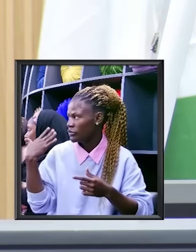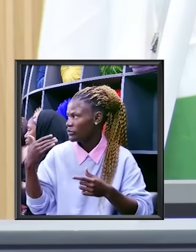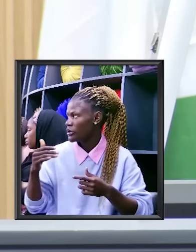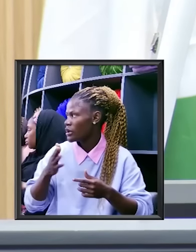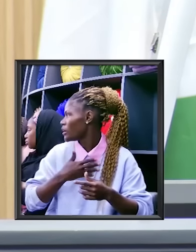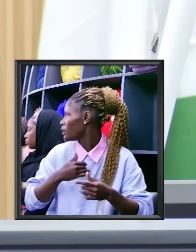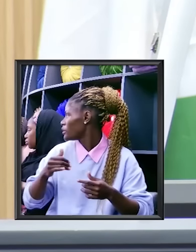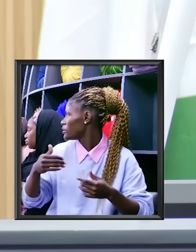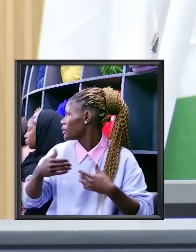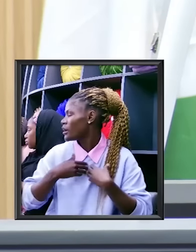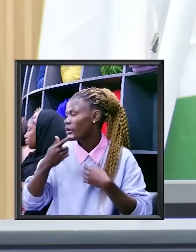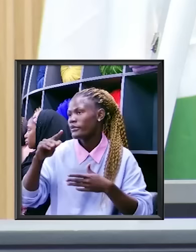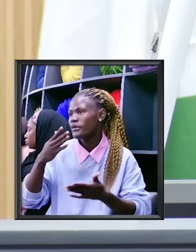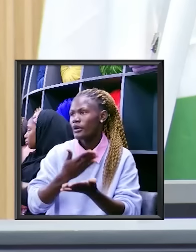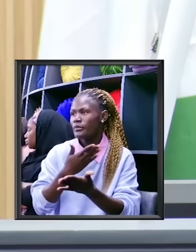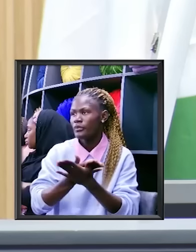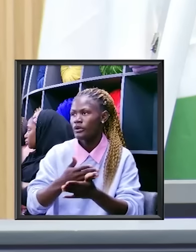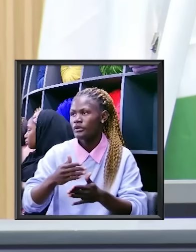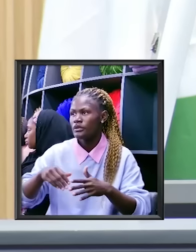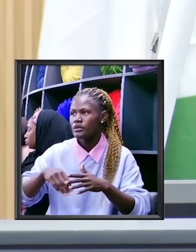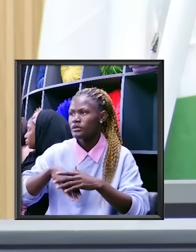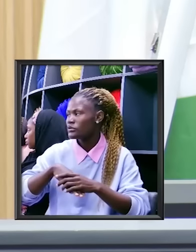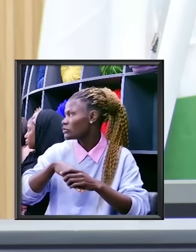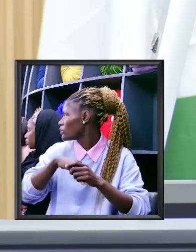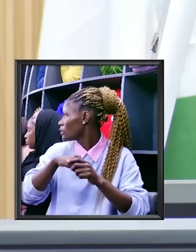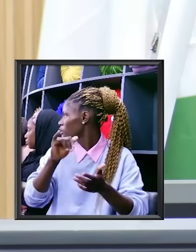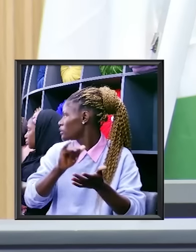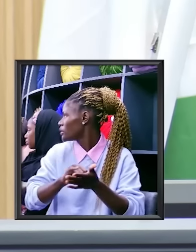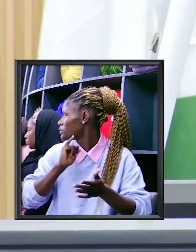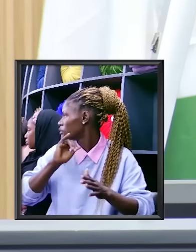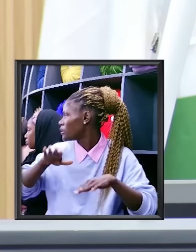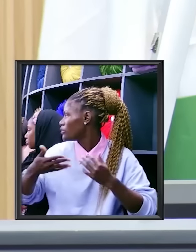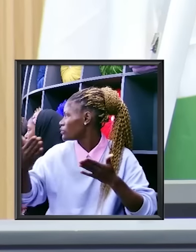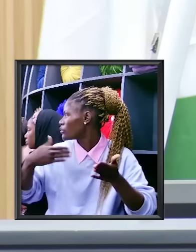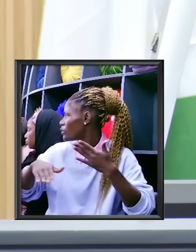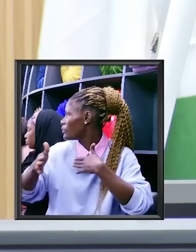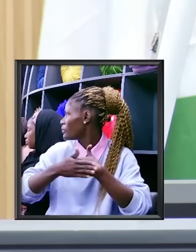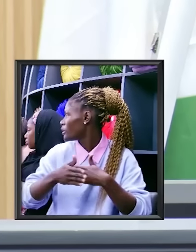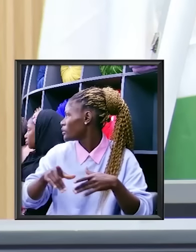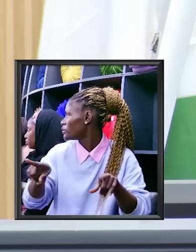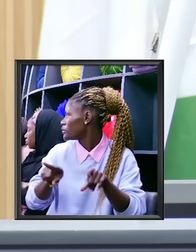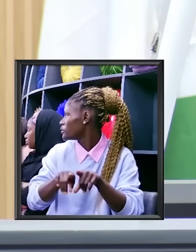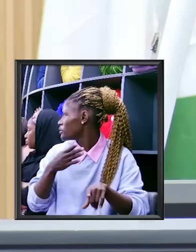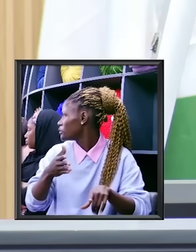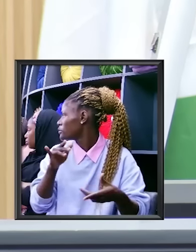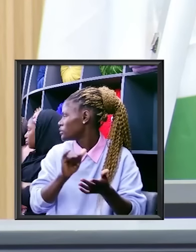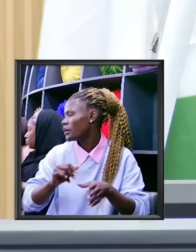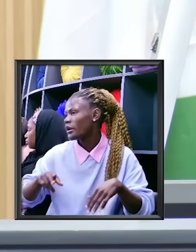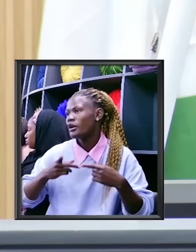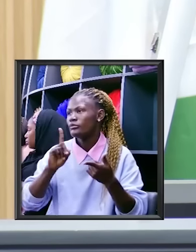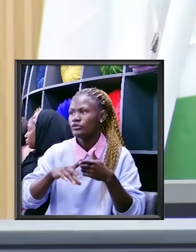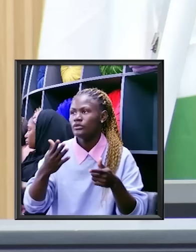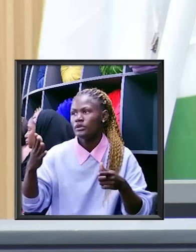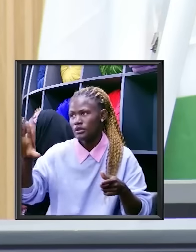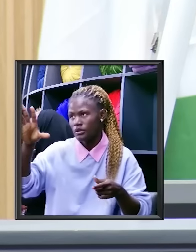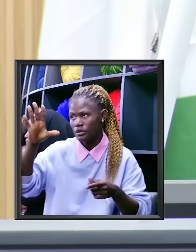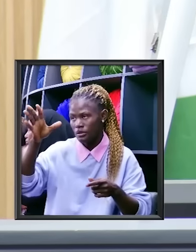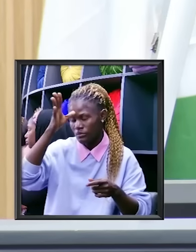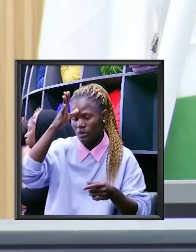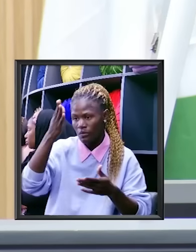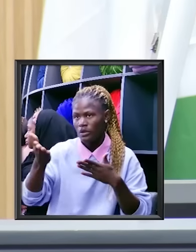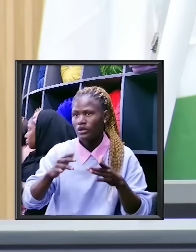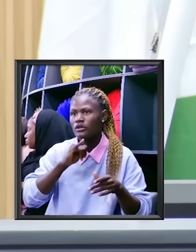their money. As it take come out, now so you go take come back. If the same thing go happen to this baba here, it go only take time. May I tell